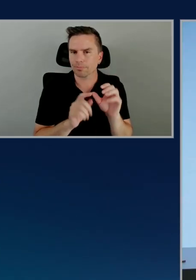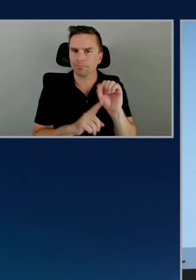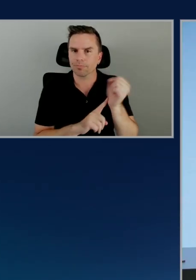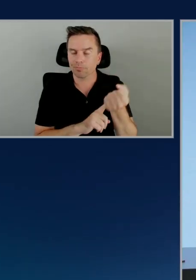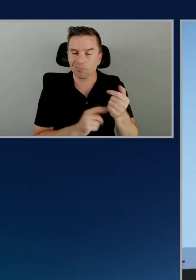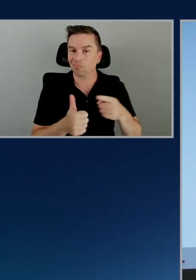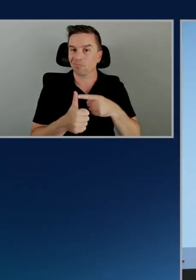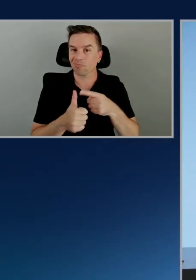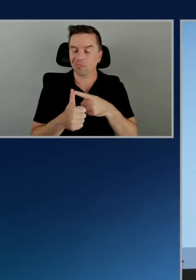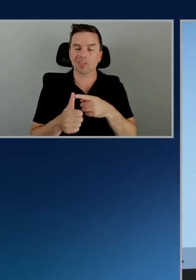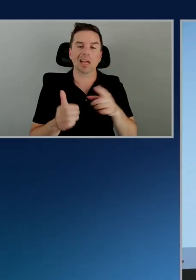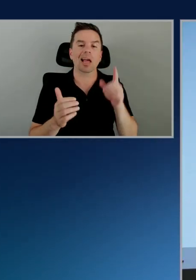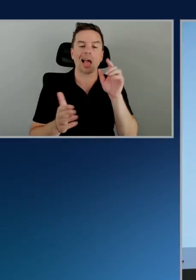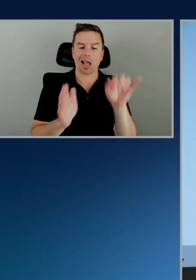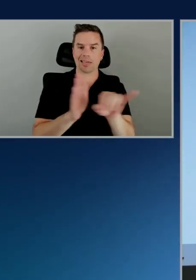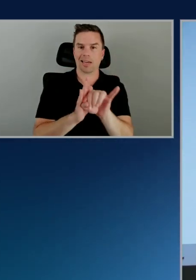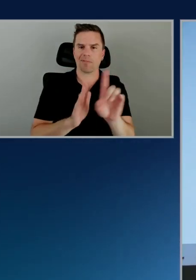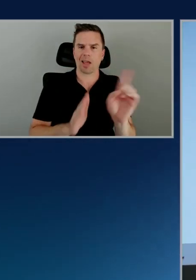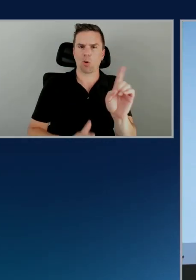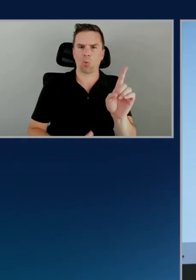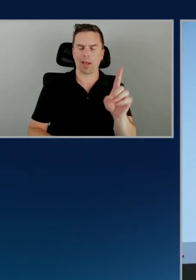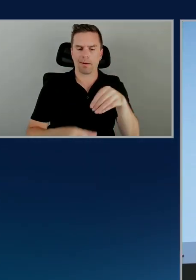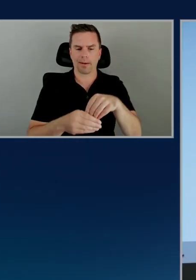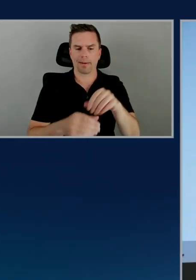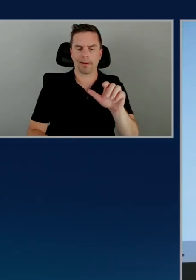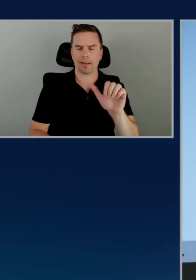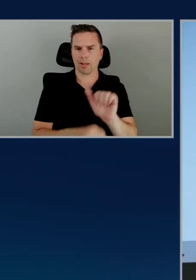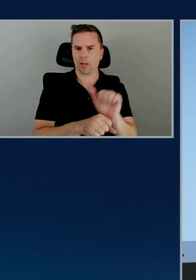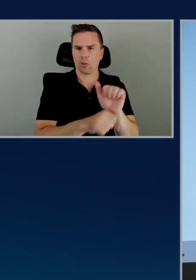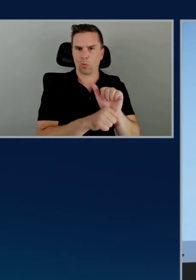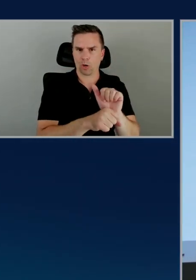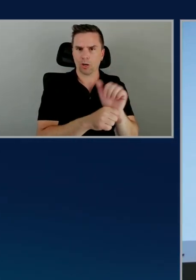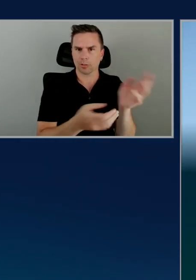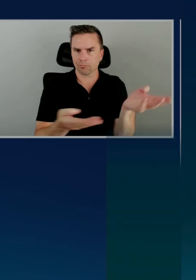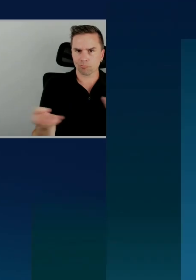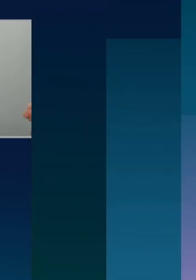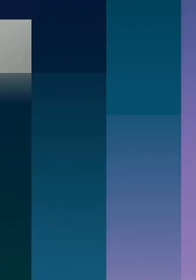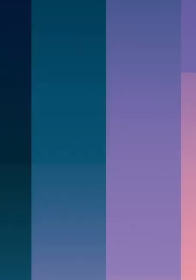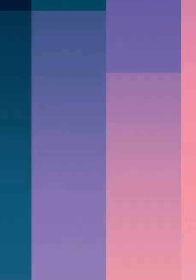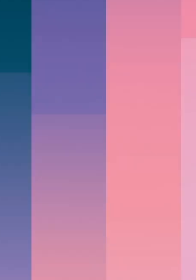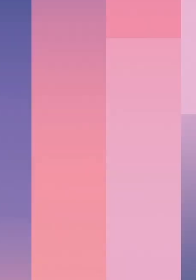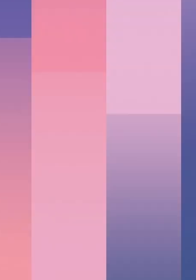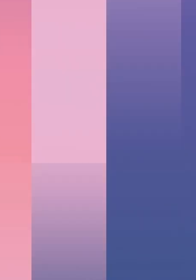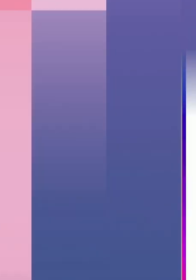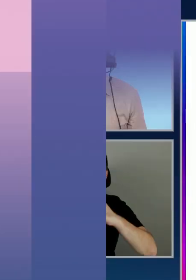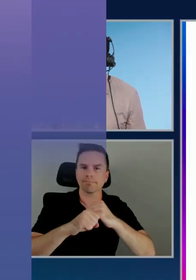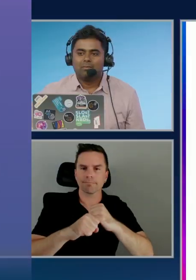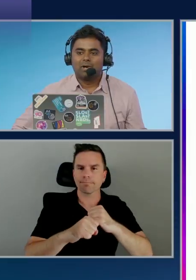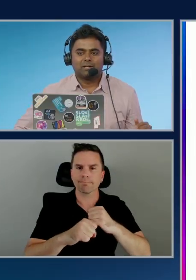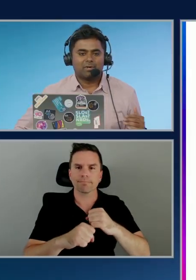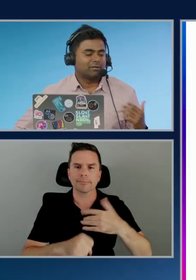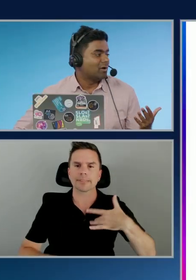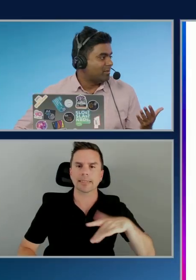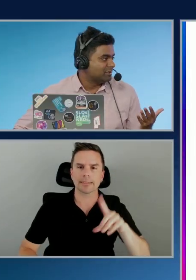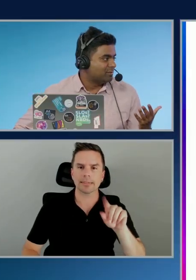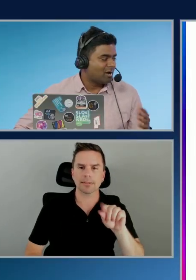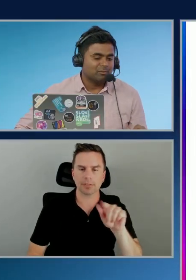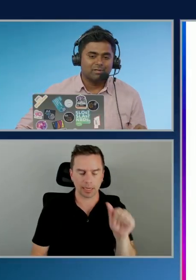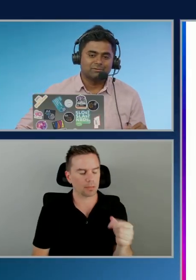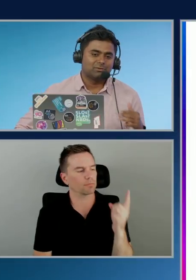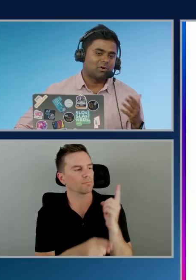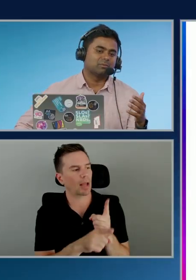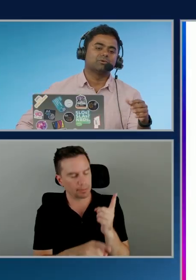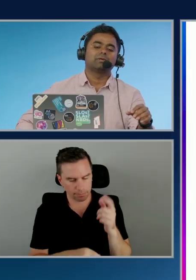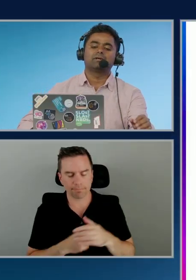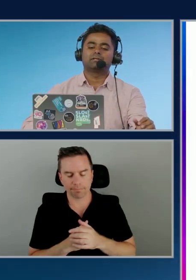sensitive data is in the workload, right? Exactly. And I tend to think this in terms of a multi-party collaboration problem,